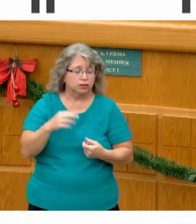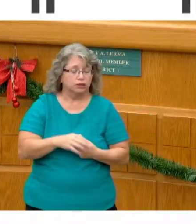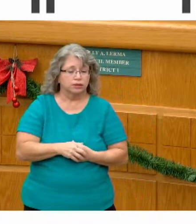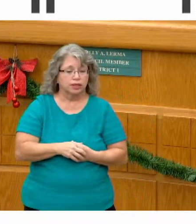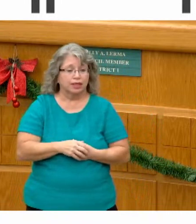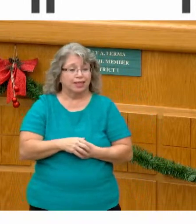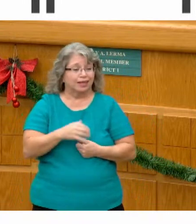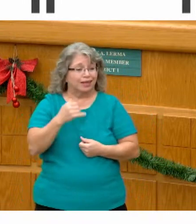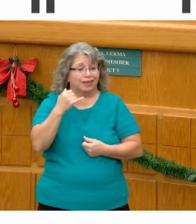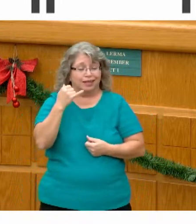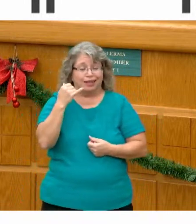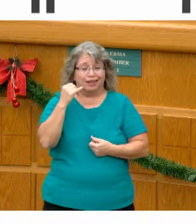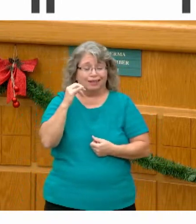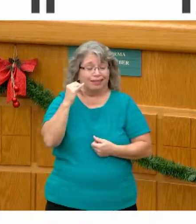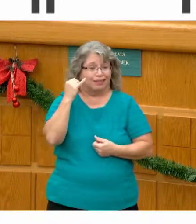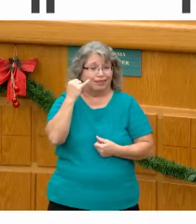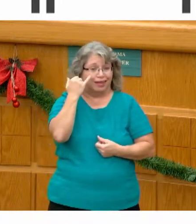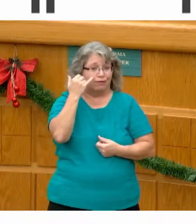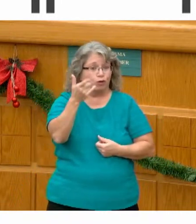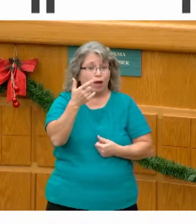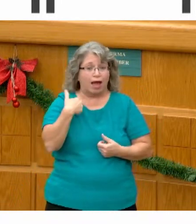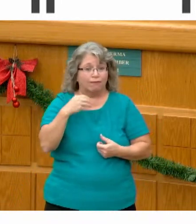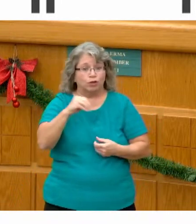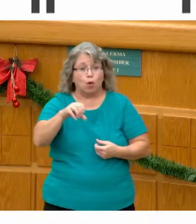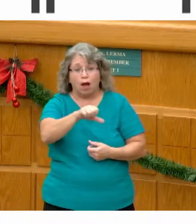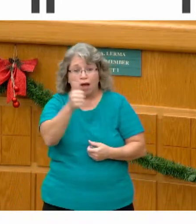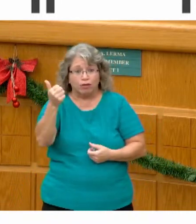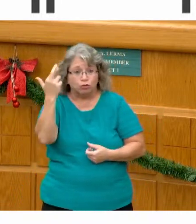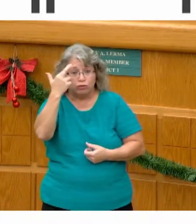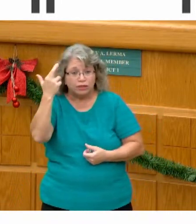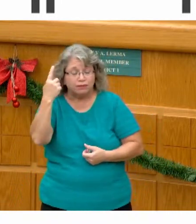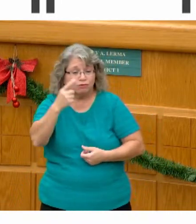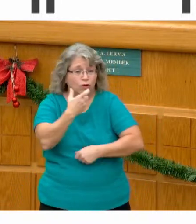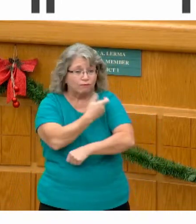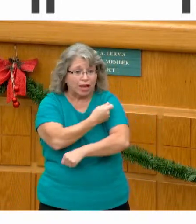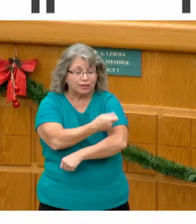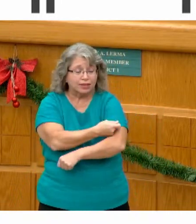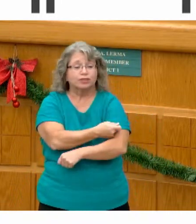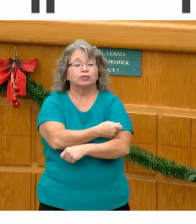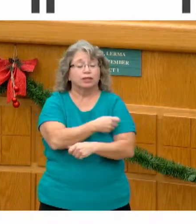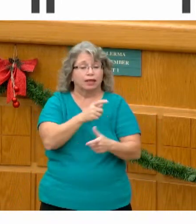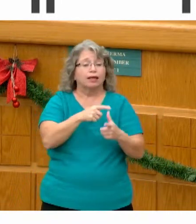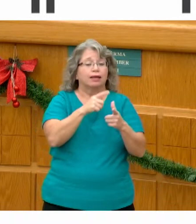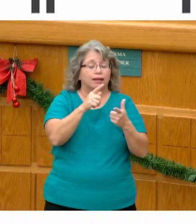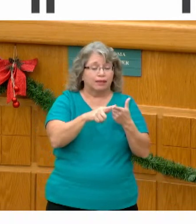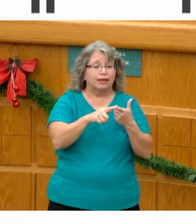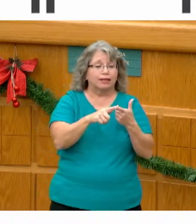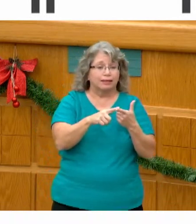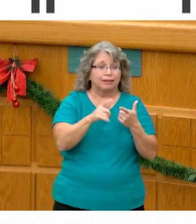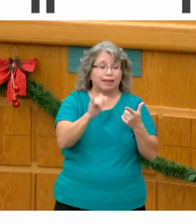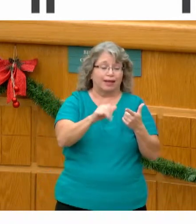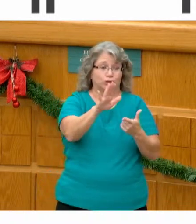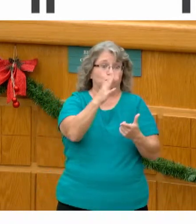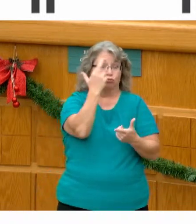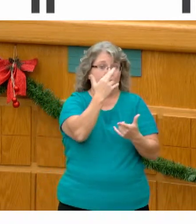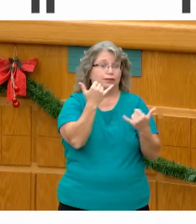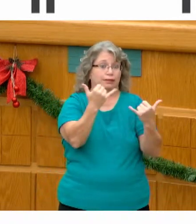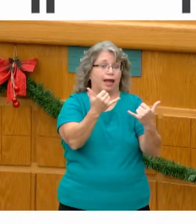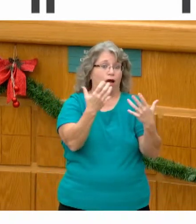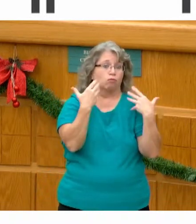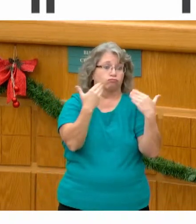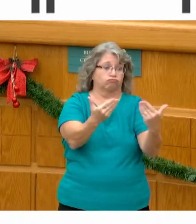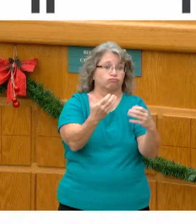be because it will protect you against severe infection, has a high probability of protecting you against severe infection. However, so those